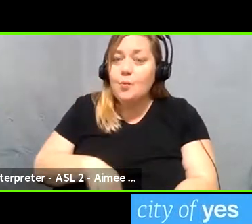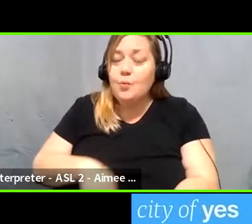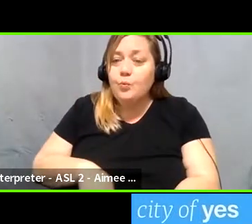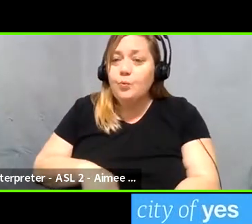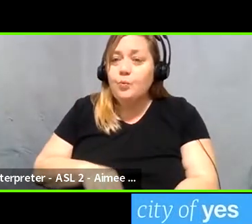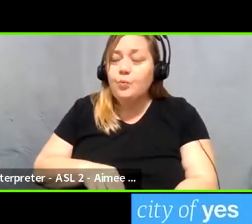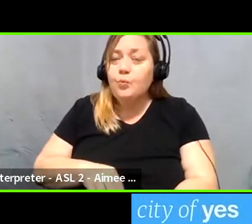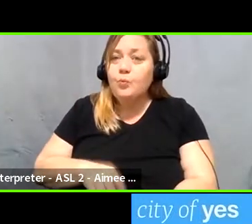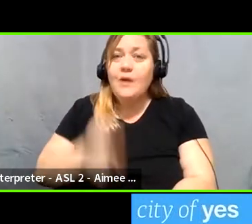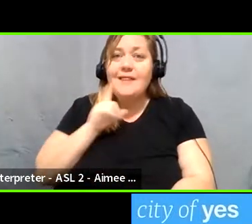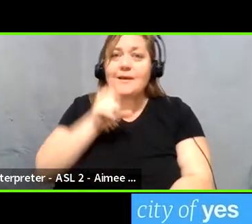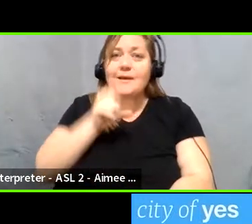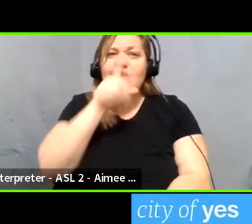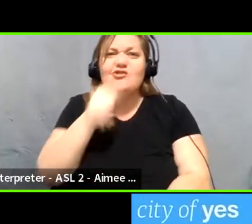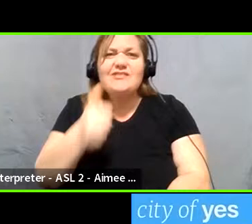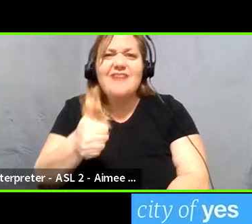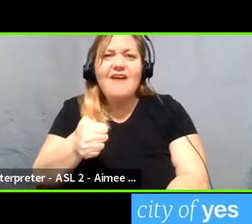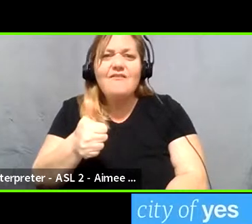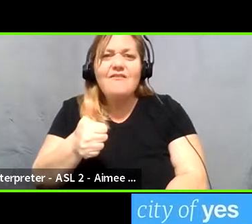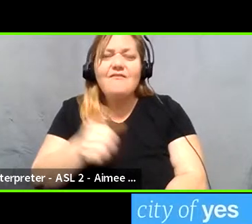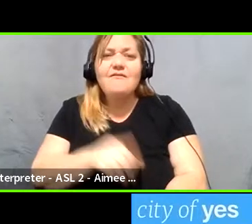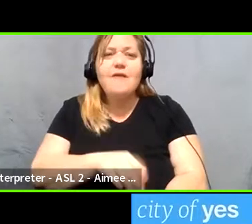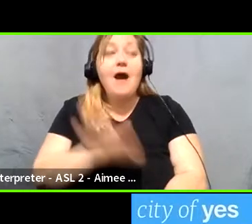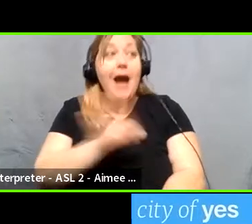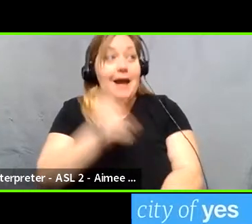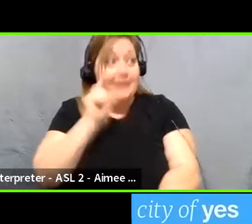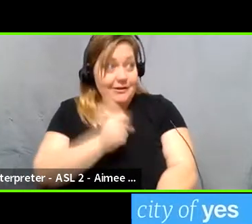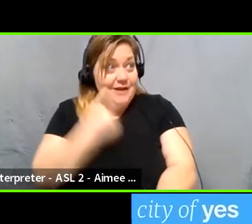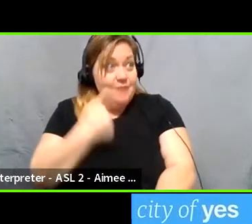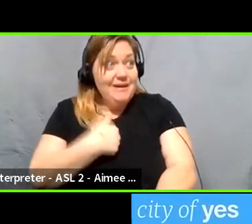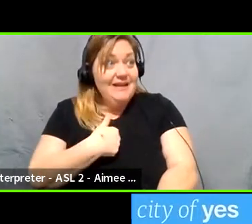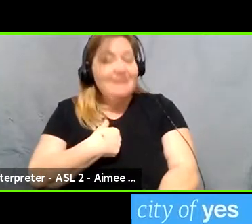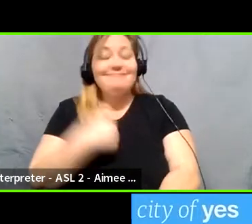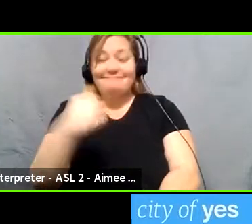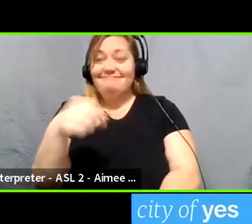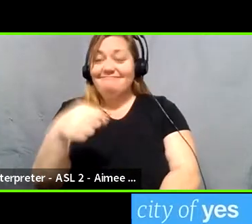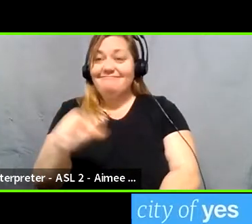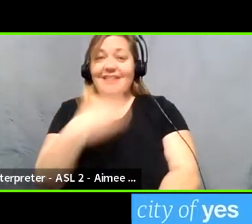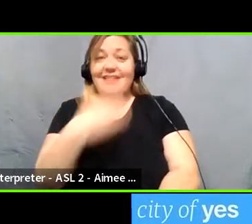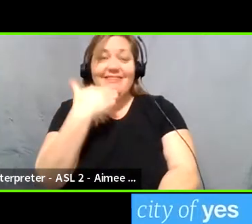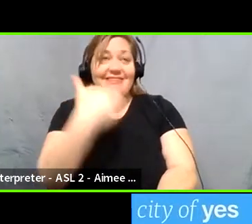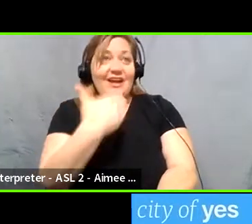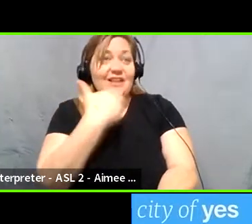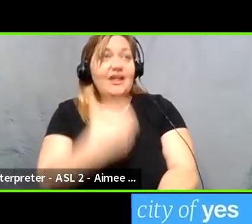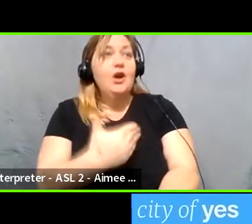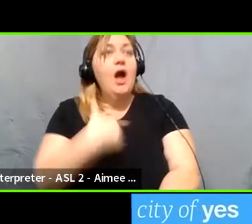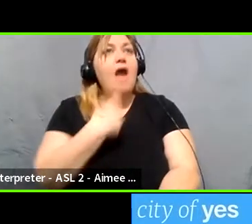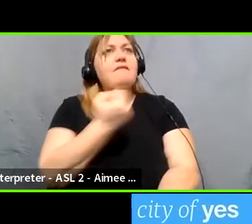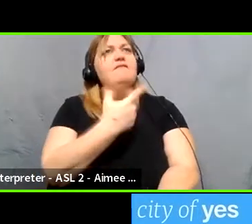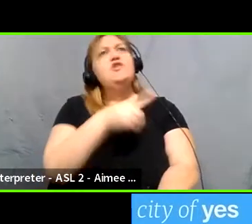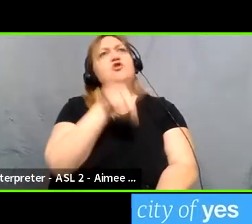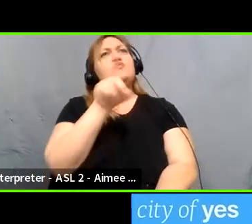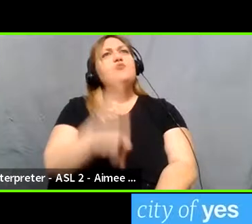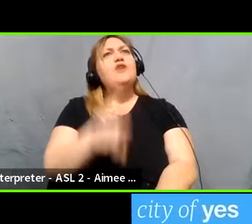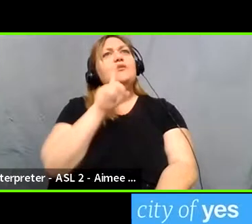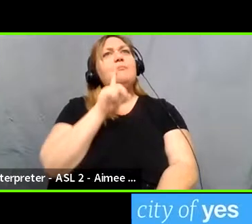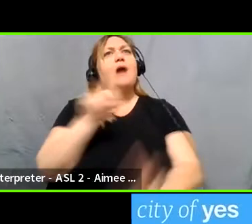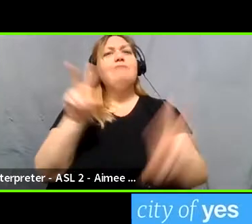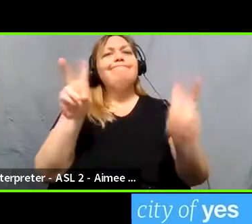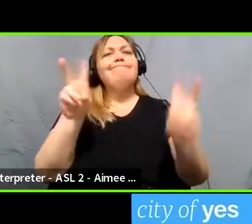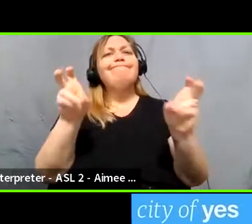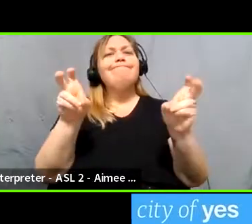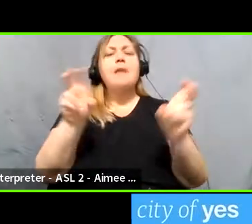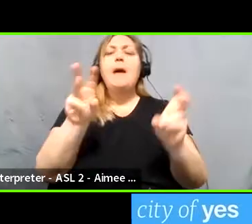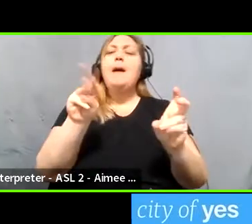I think you muted yourself. Hi, can you hear me? Yeah. Thank you. I have a few questions about the missing middle housing.